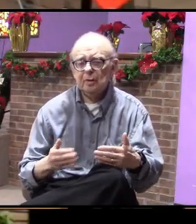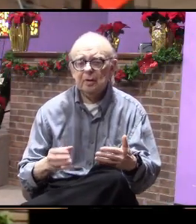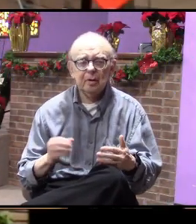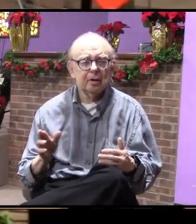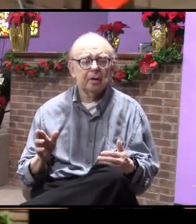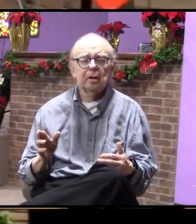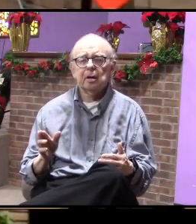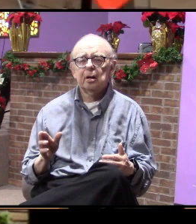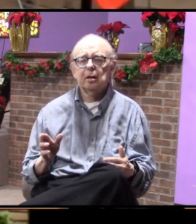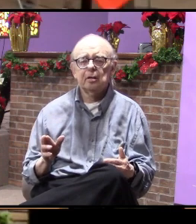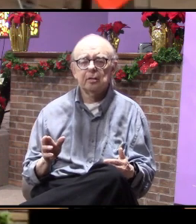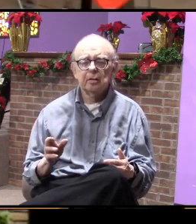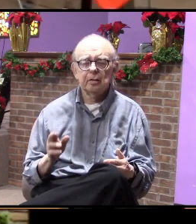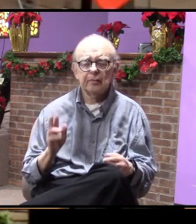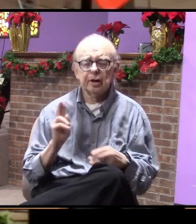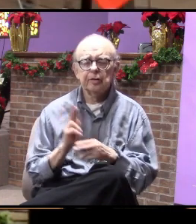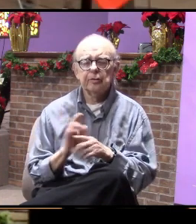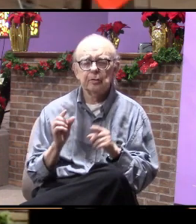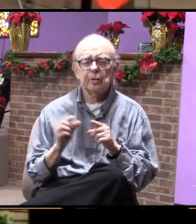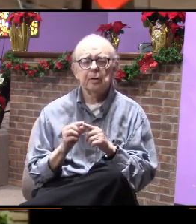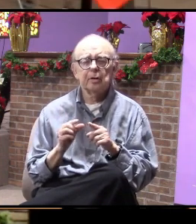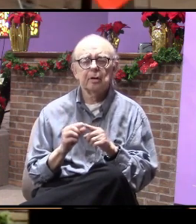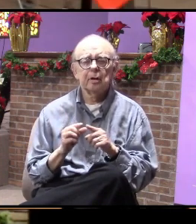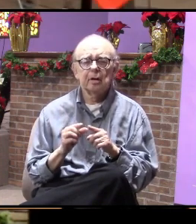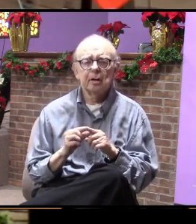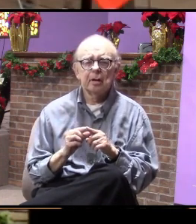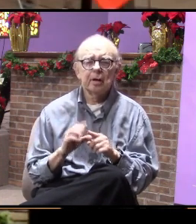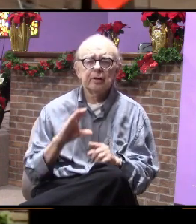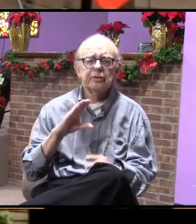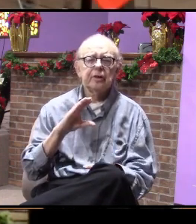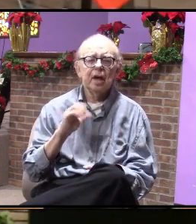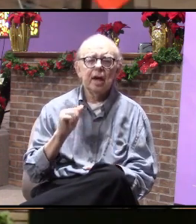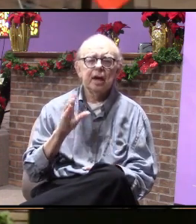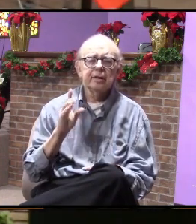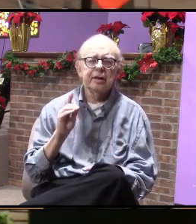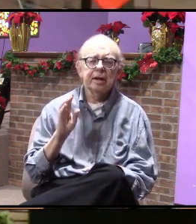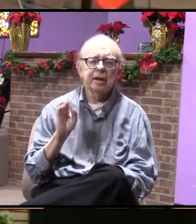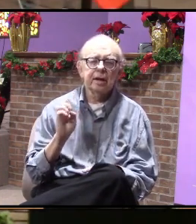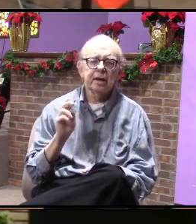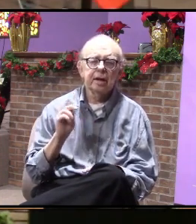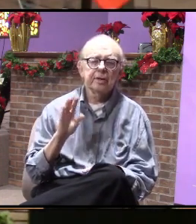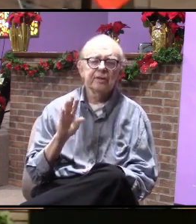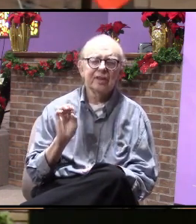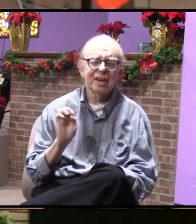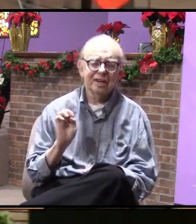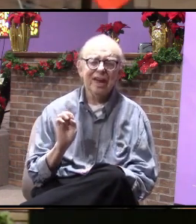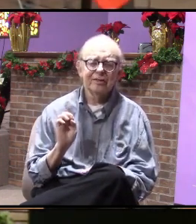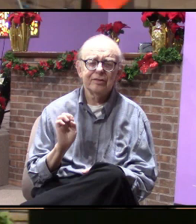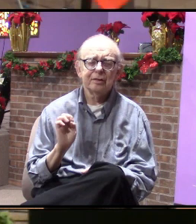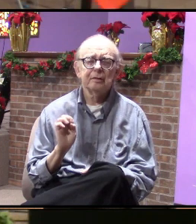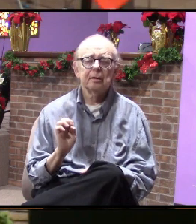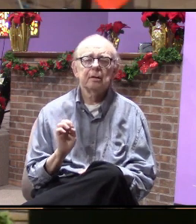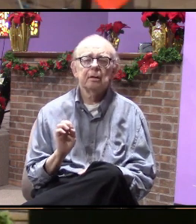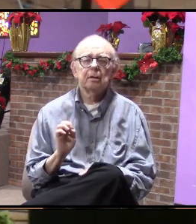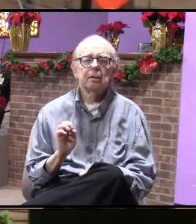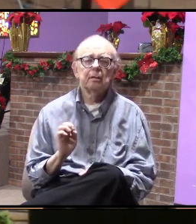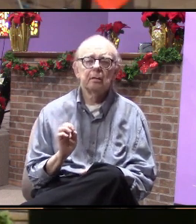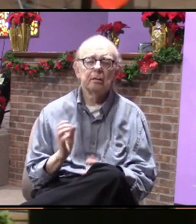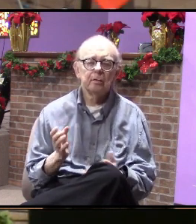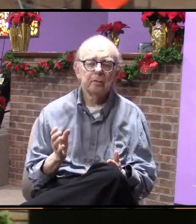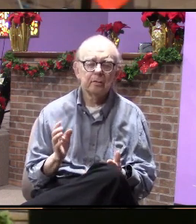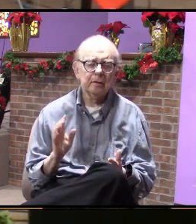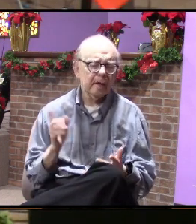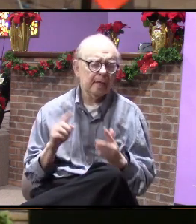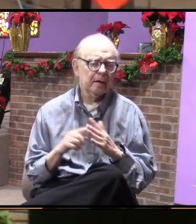Or, if I can use the word, cadence. And it seems like as you